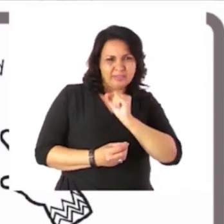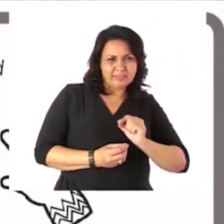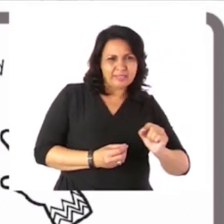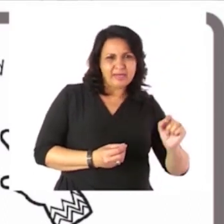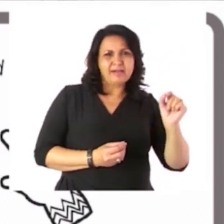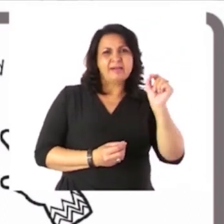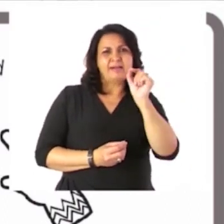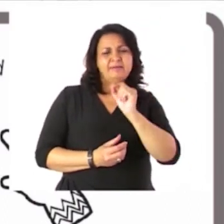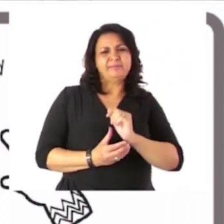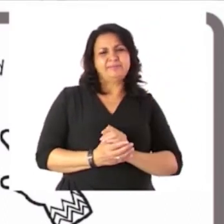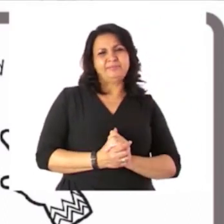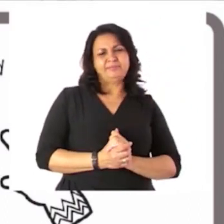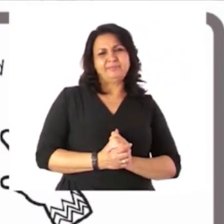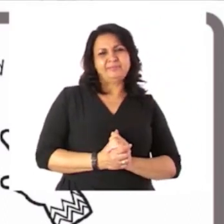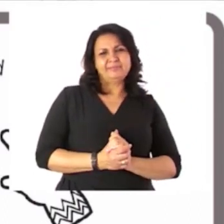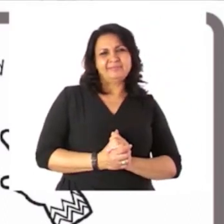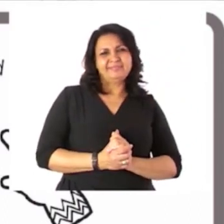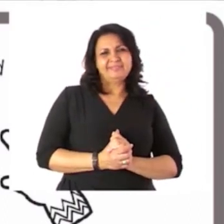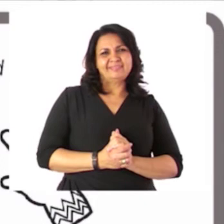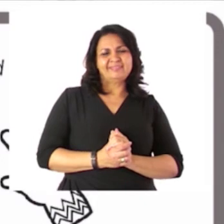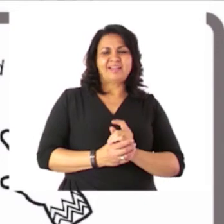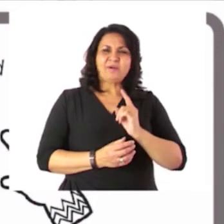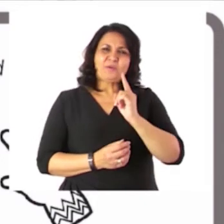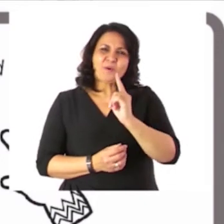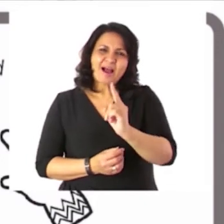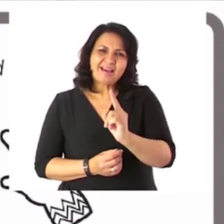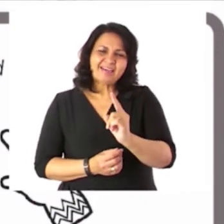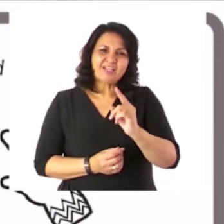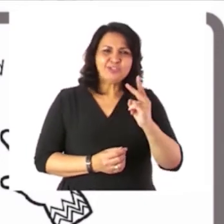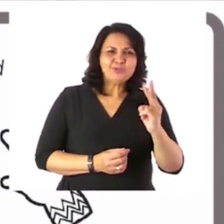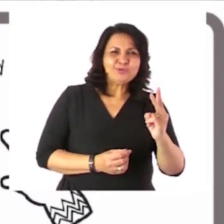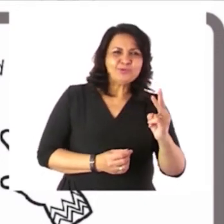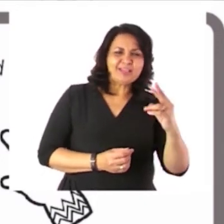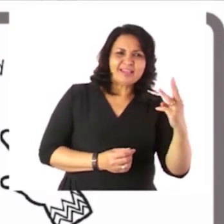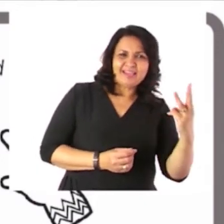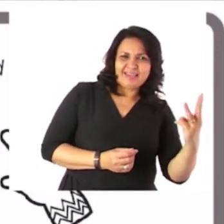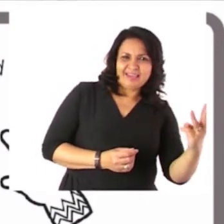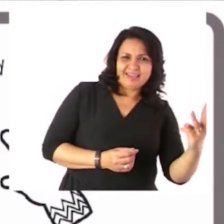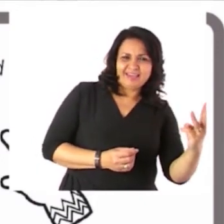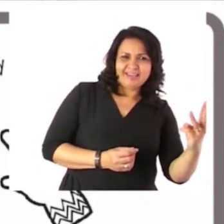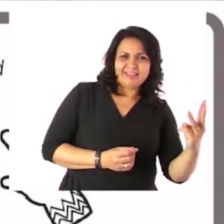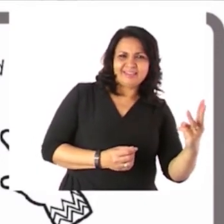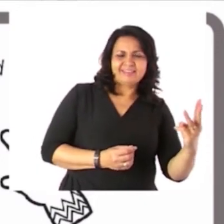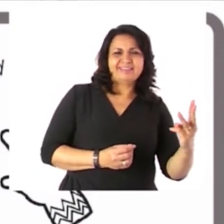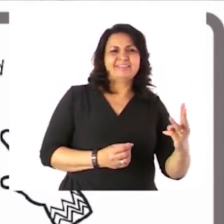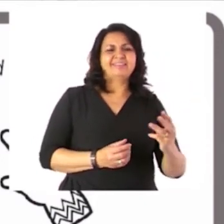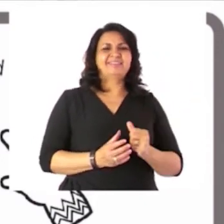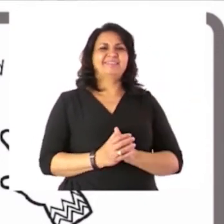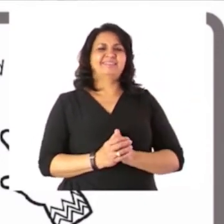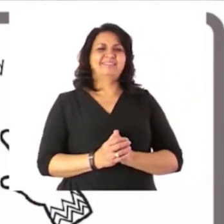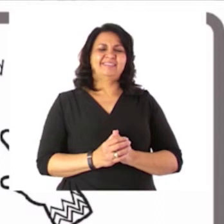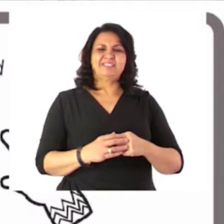amount showing. Okay, 1, 2, 3. You are correct. So